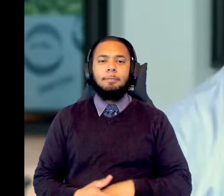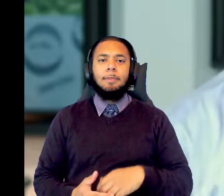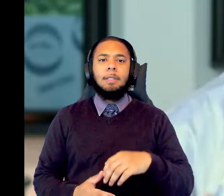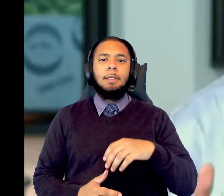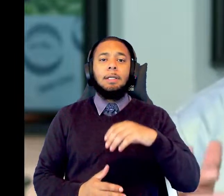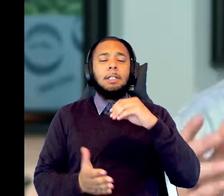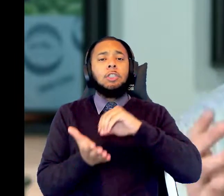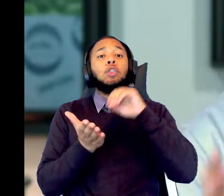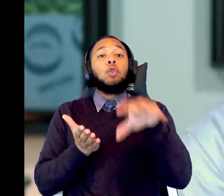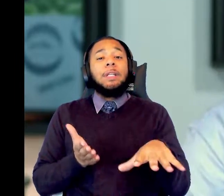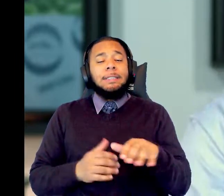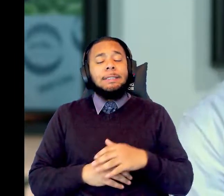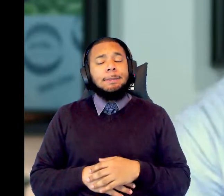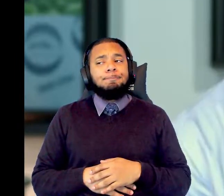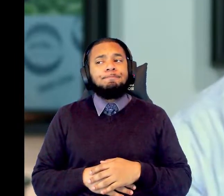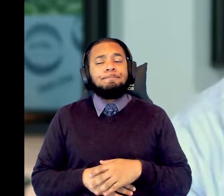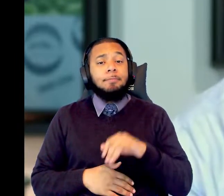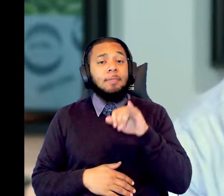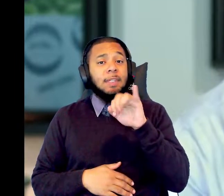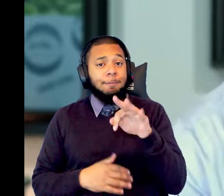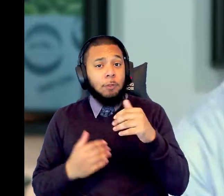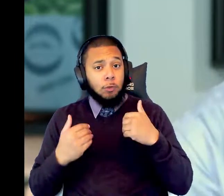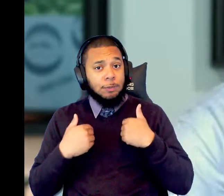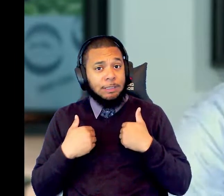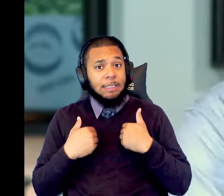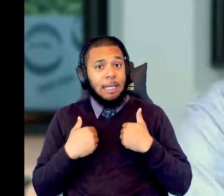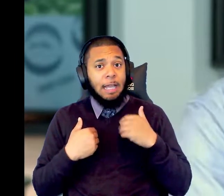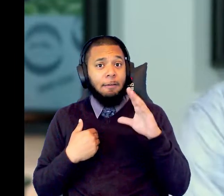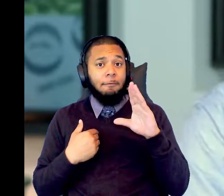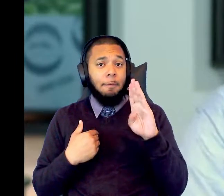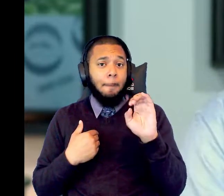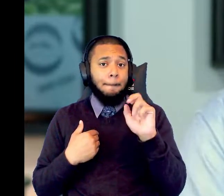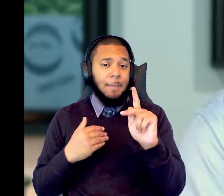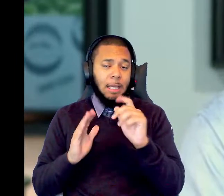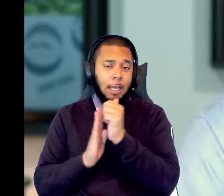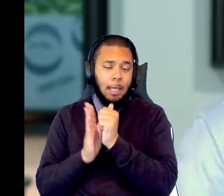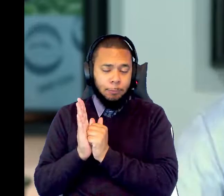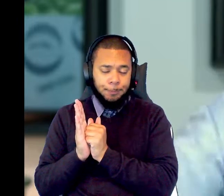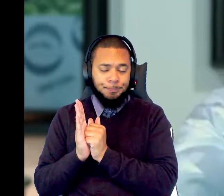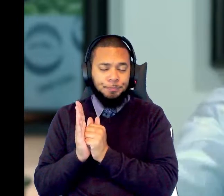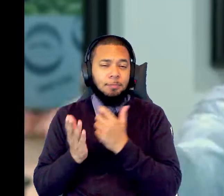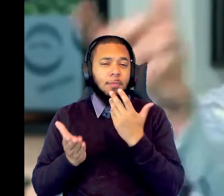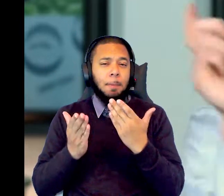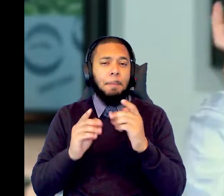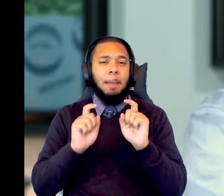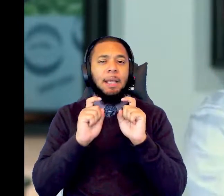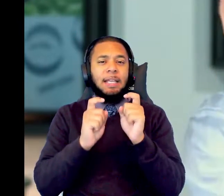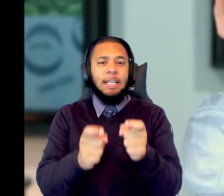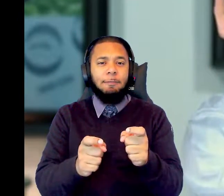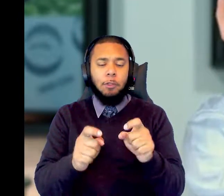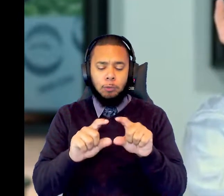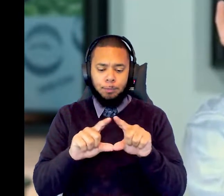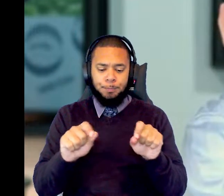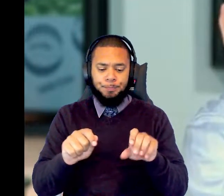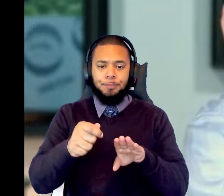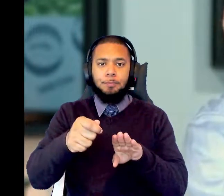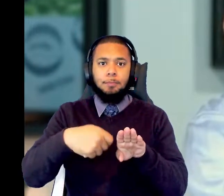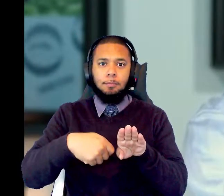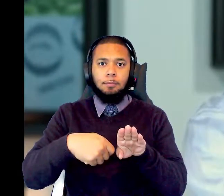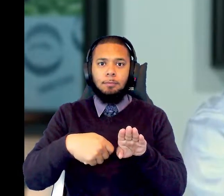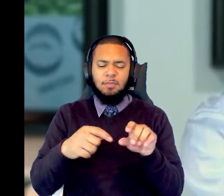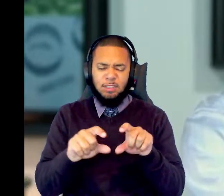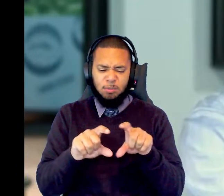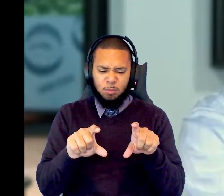Students, if you have a bank account, you may have been issued what's called a debit card. And it's a small piece of